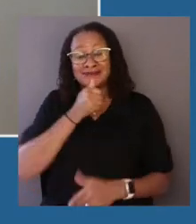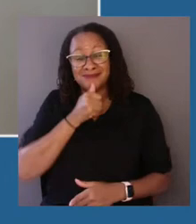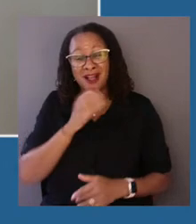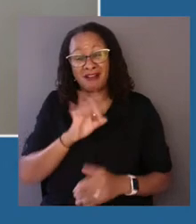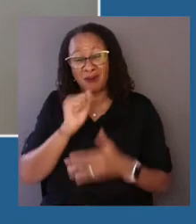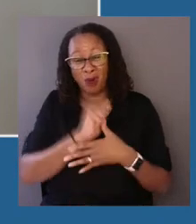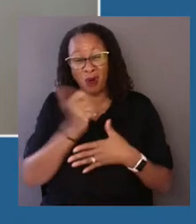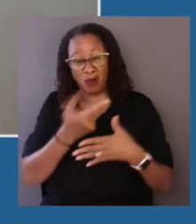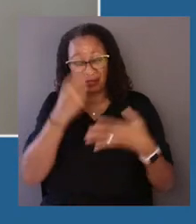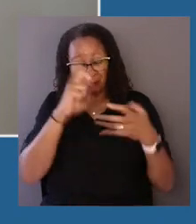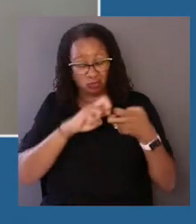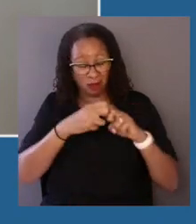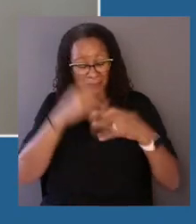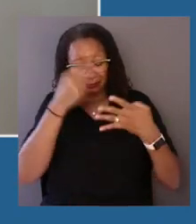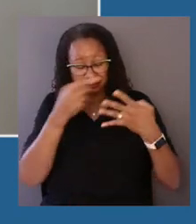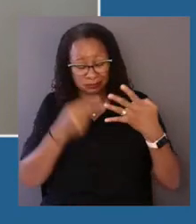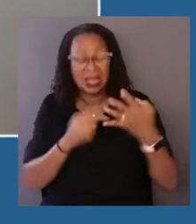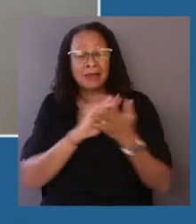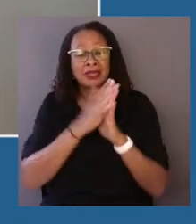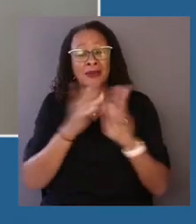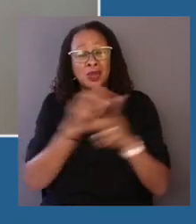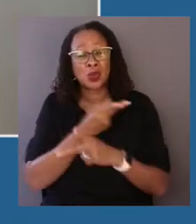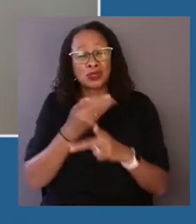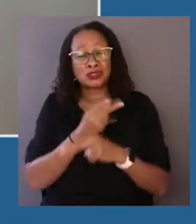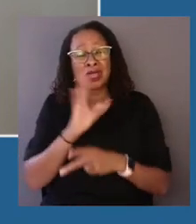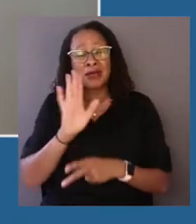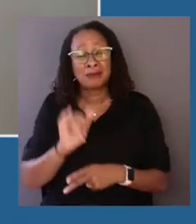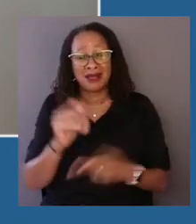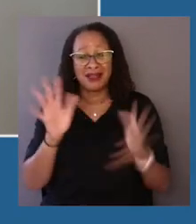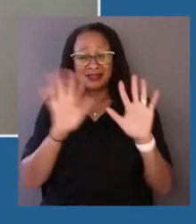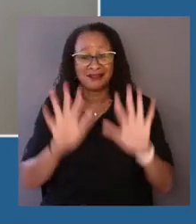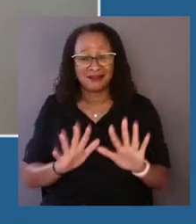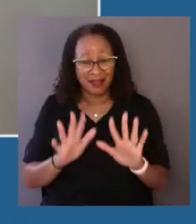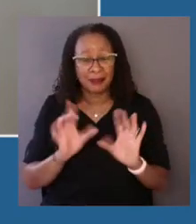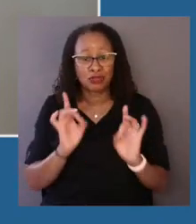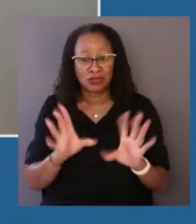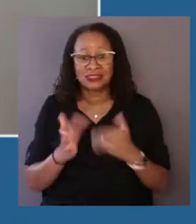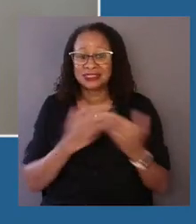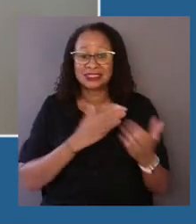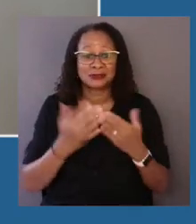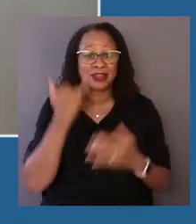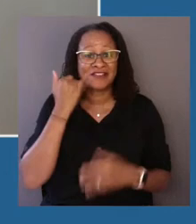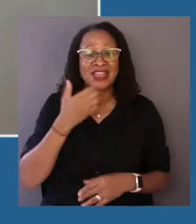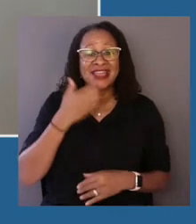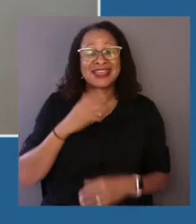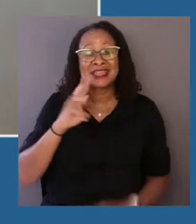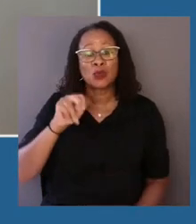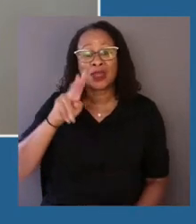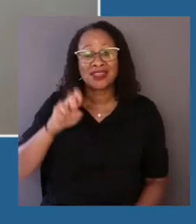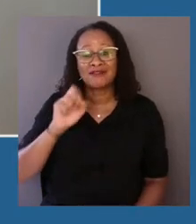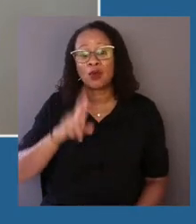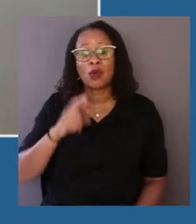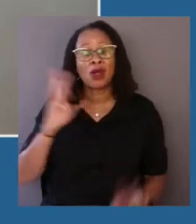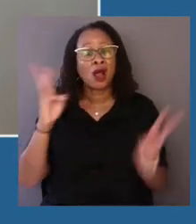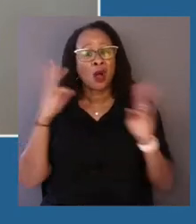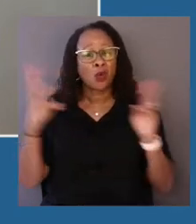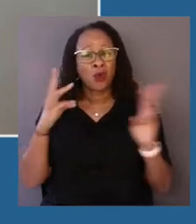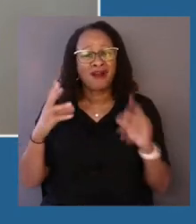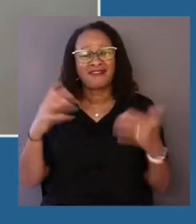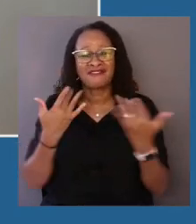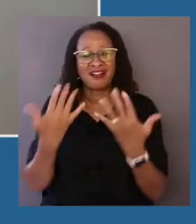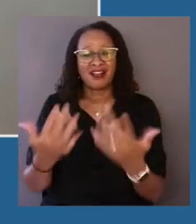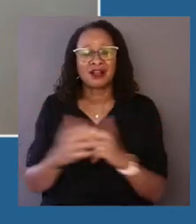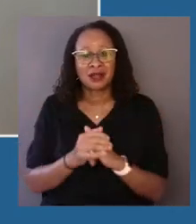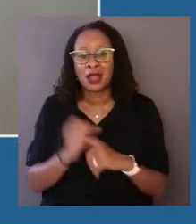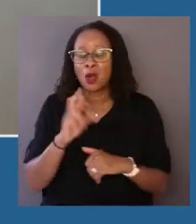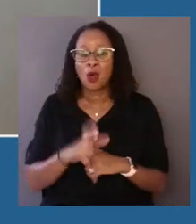being worsened by the climate crisis. Whether you're in a heat wave or a wildfire or a supercharged coastal storm,